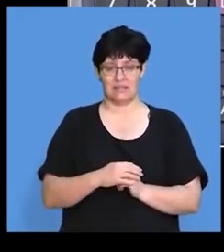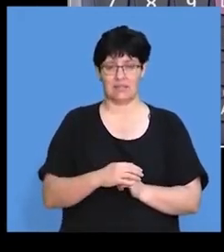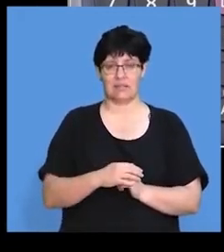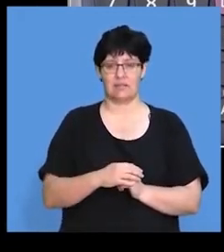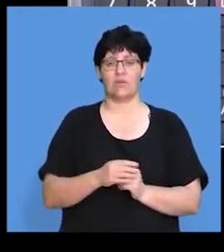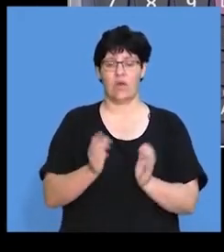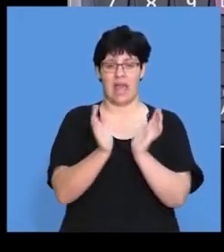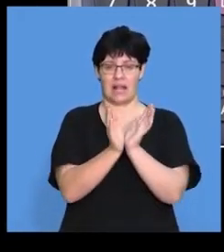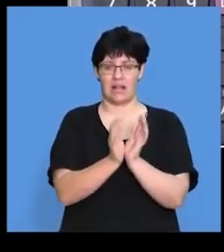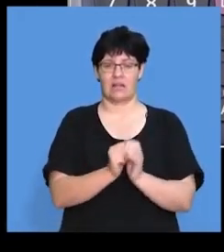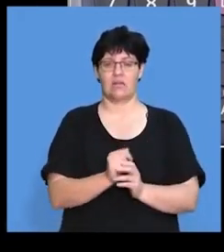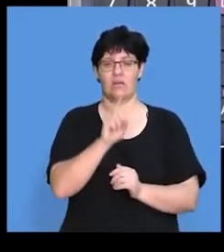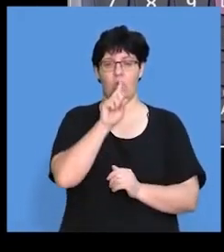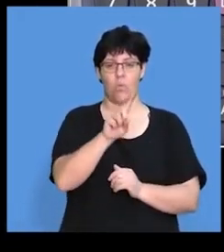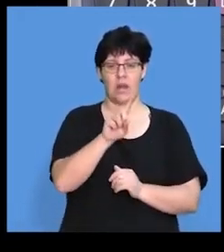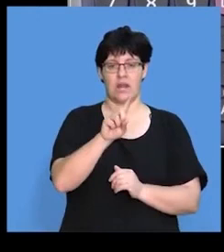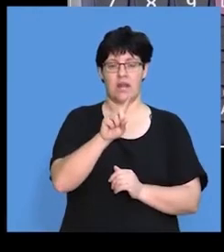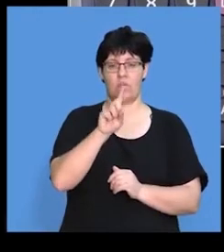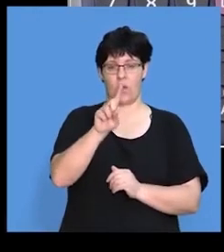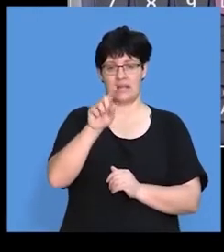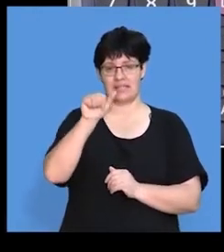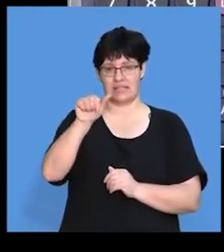that. And we get the angle as being